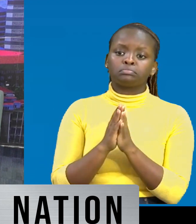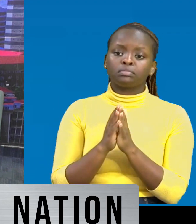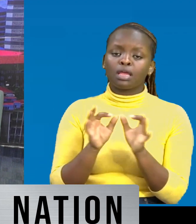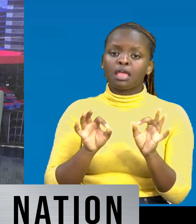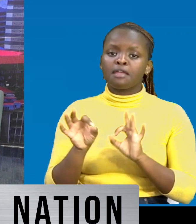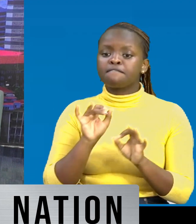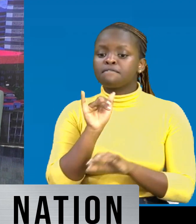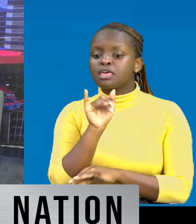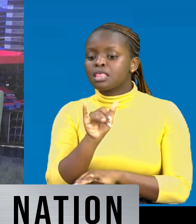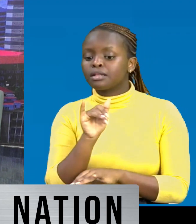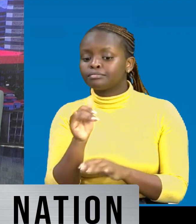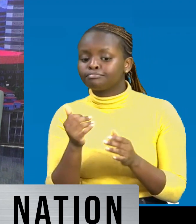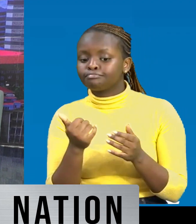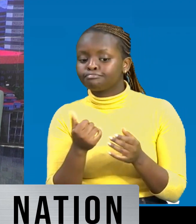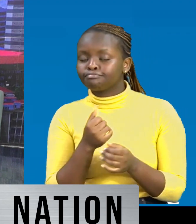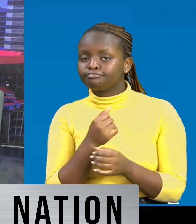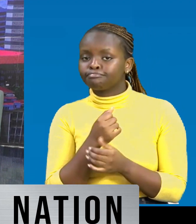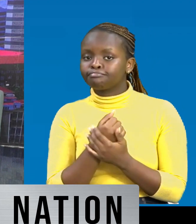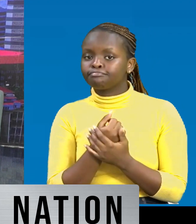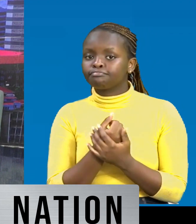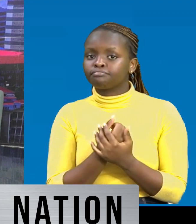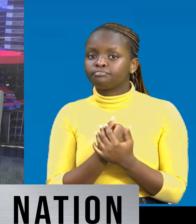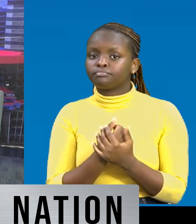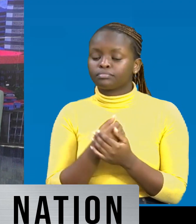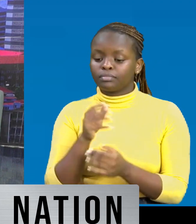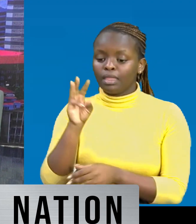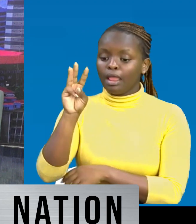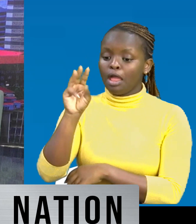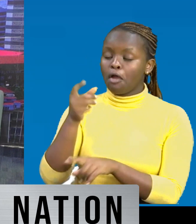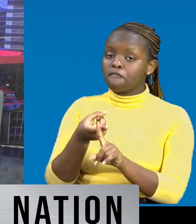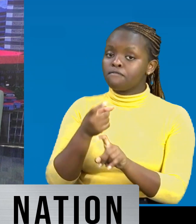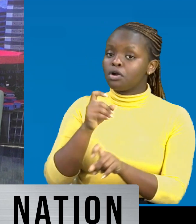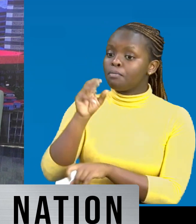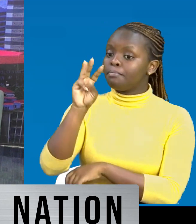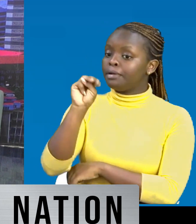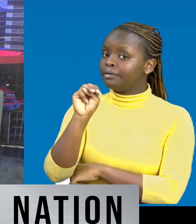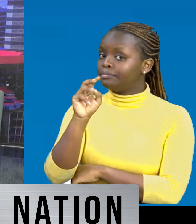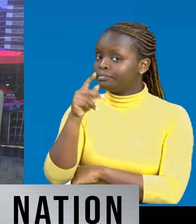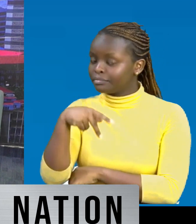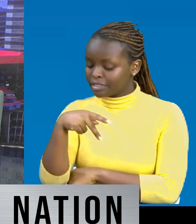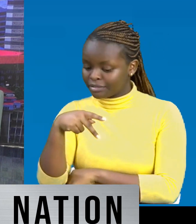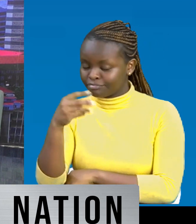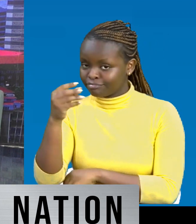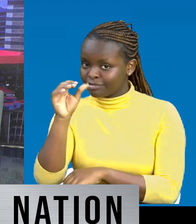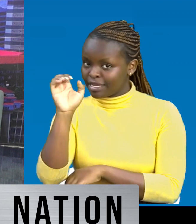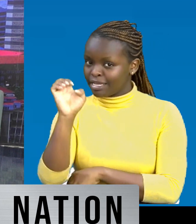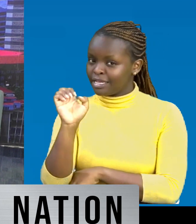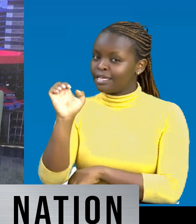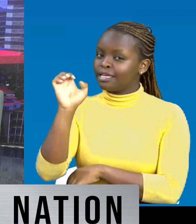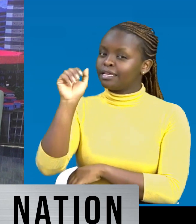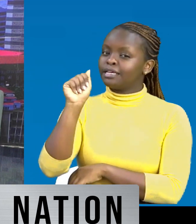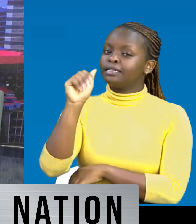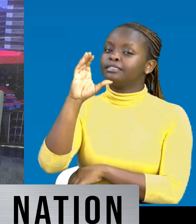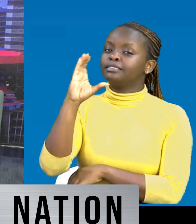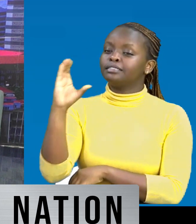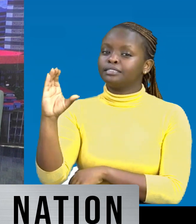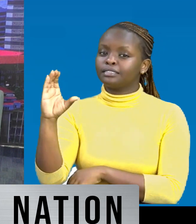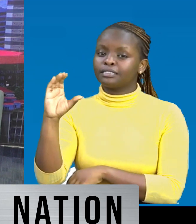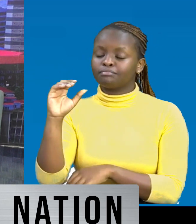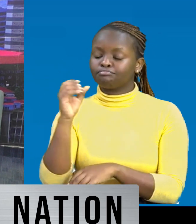claim coming from the MP, Jonah, the EACC should not be angry. They should arrest the member of